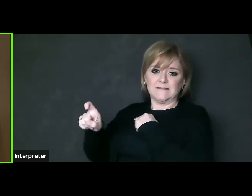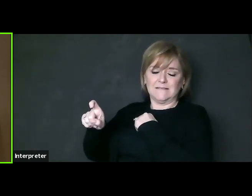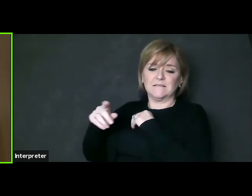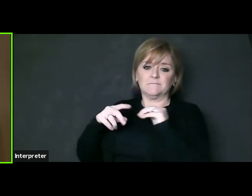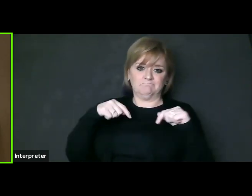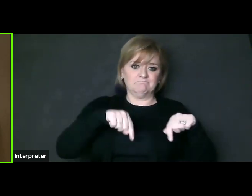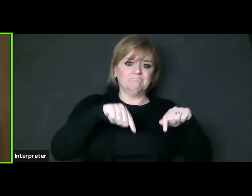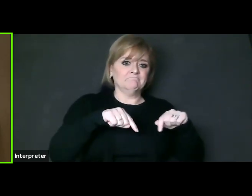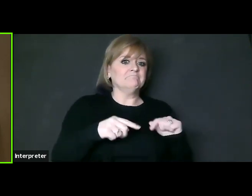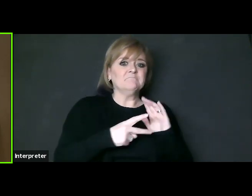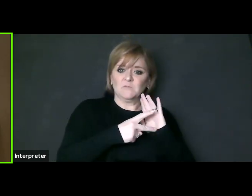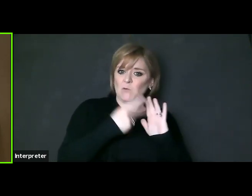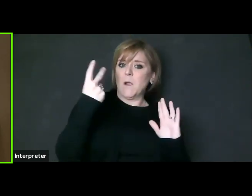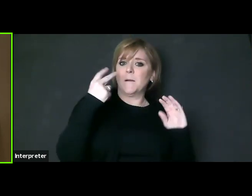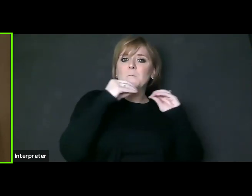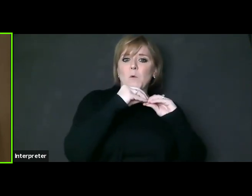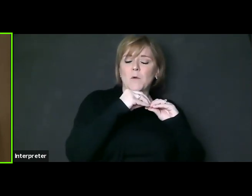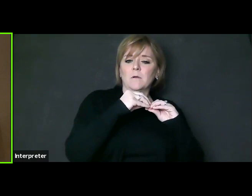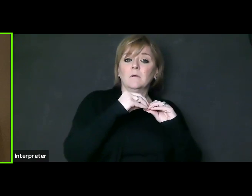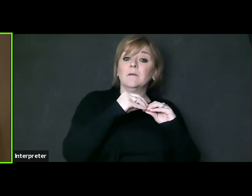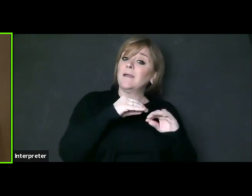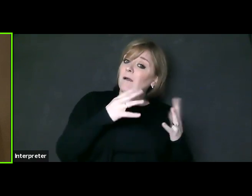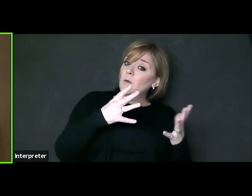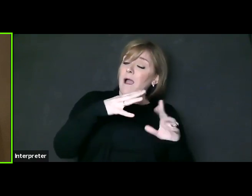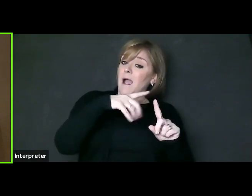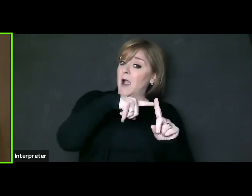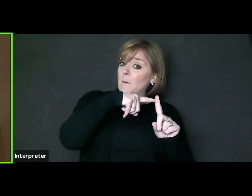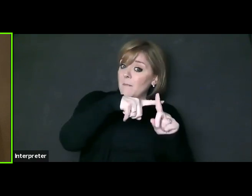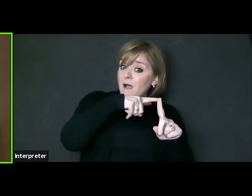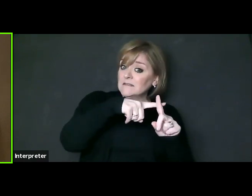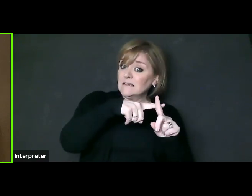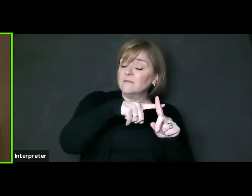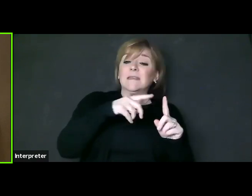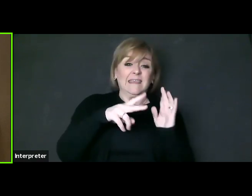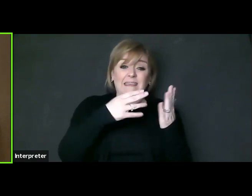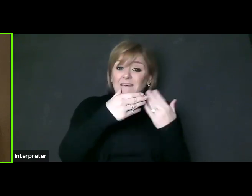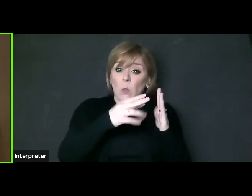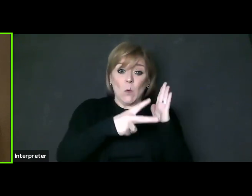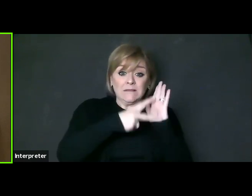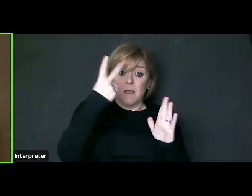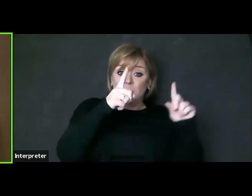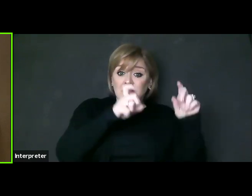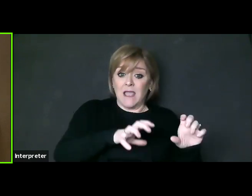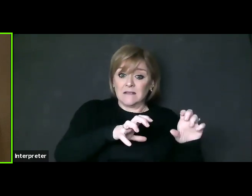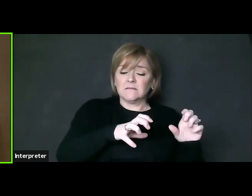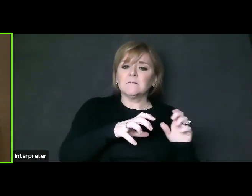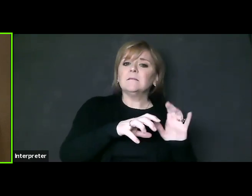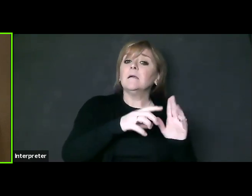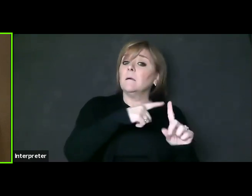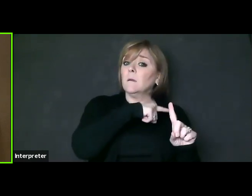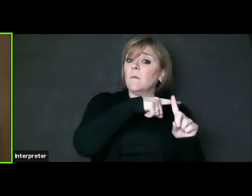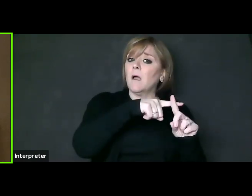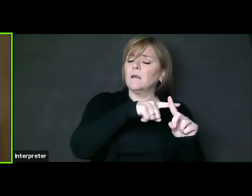our positive rates are still a little bit lower than the rest of the state, as is our hospitalization